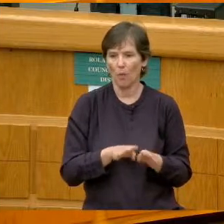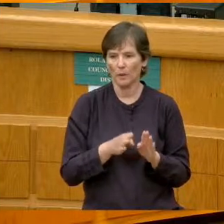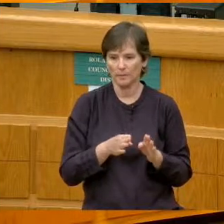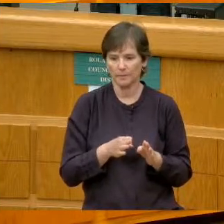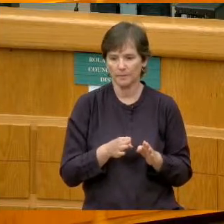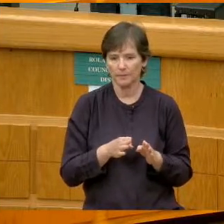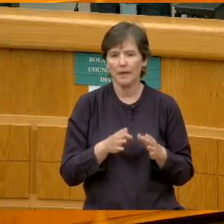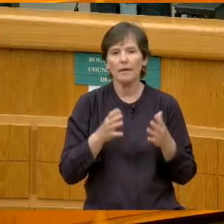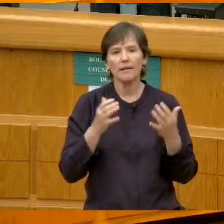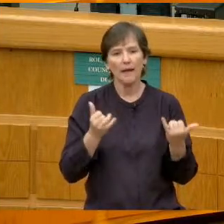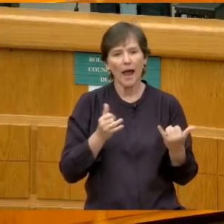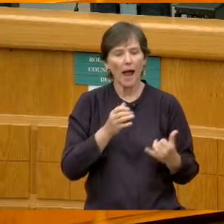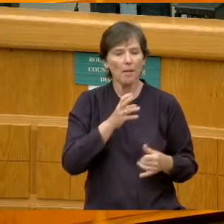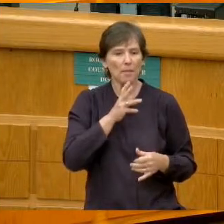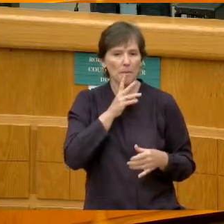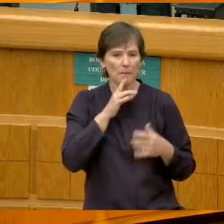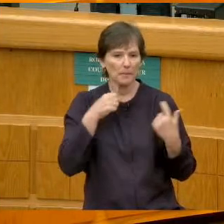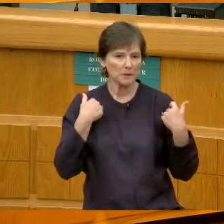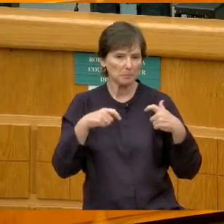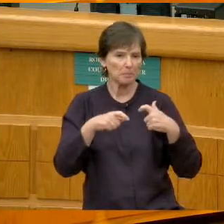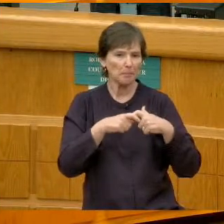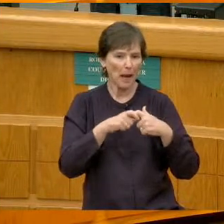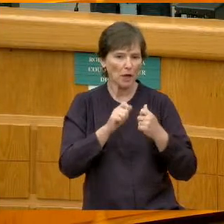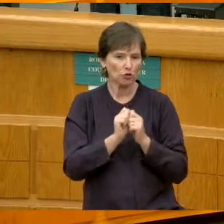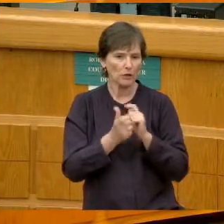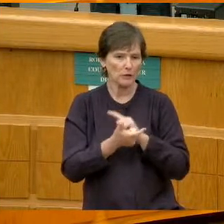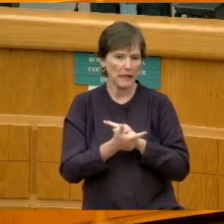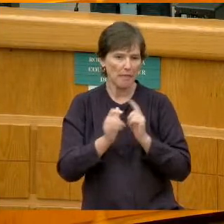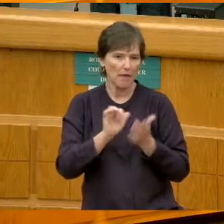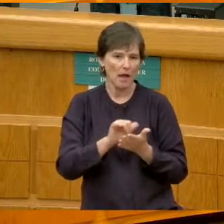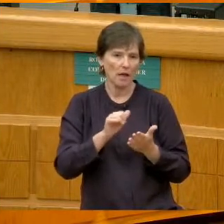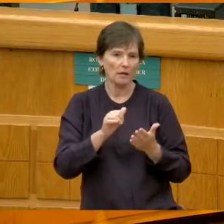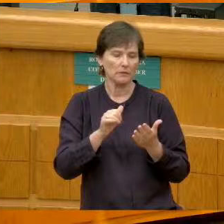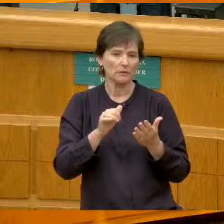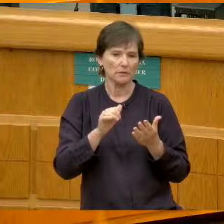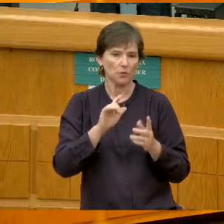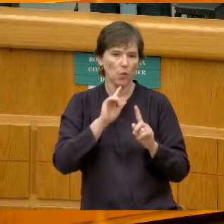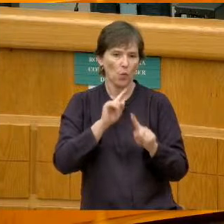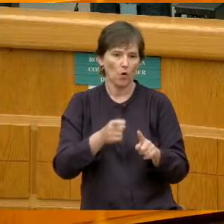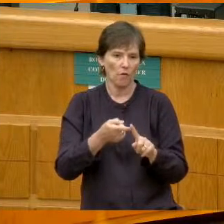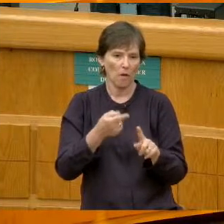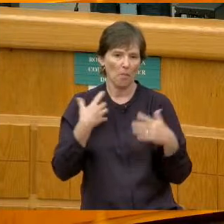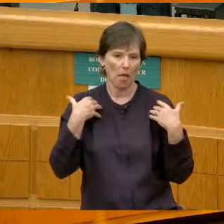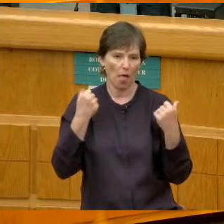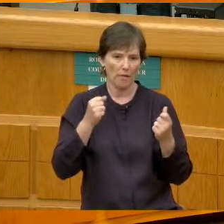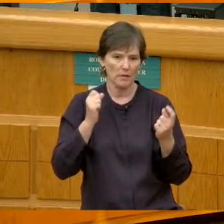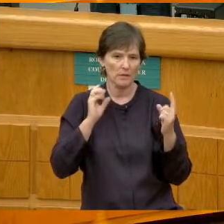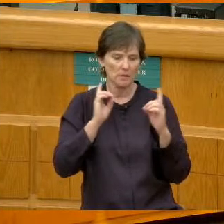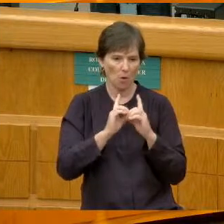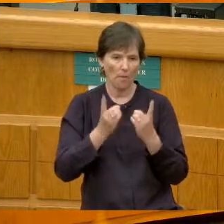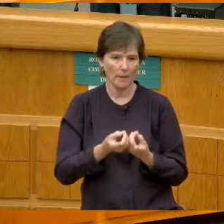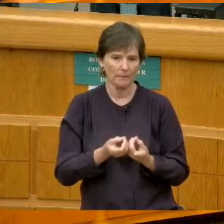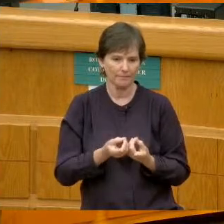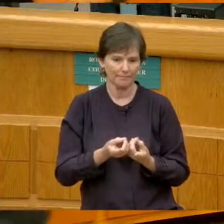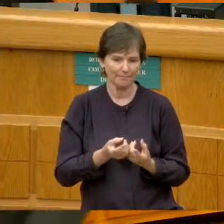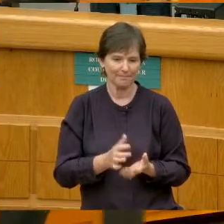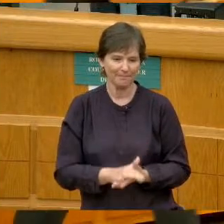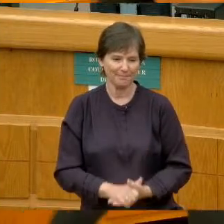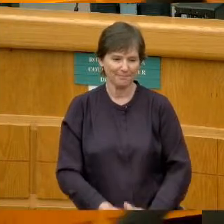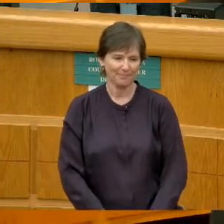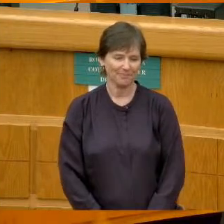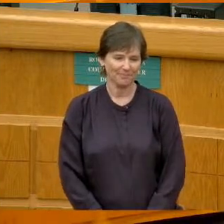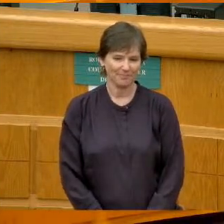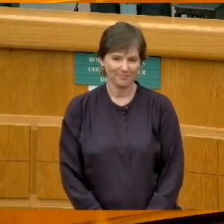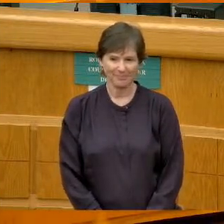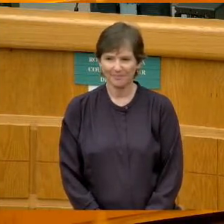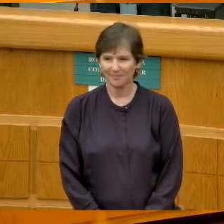Acabo de emitir una orden para las escuelas que van a tener clases en persona. Existen varias restricciones. Entre estas, las escuelas no tendrán clases en